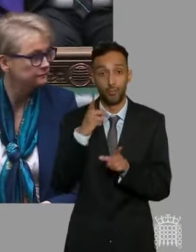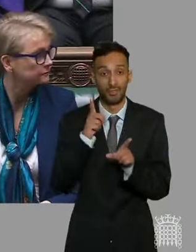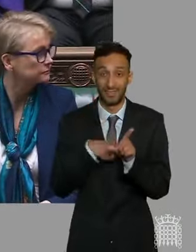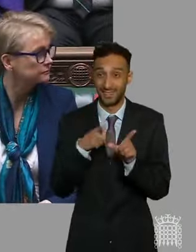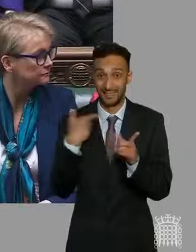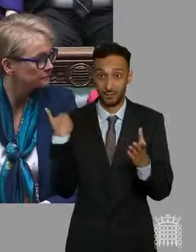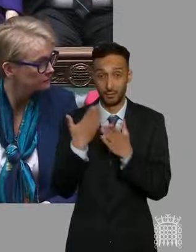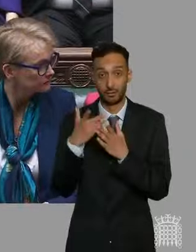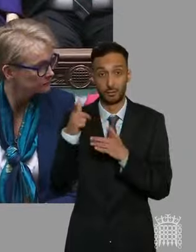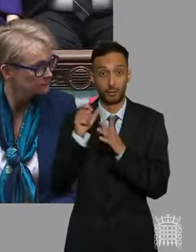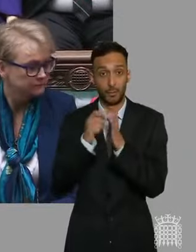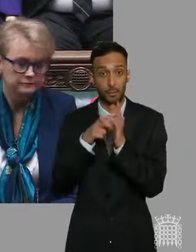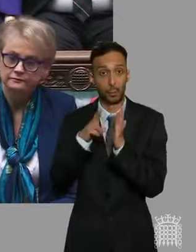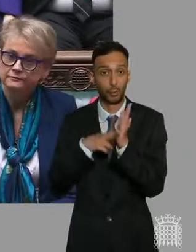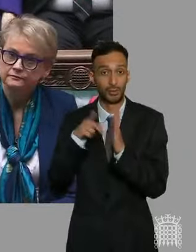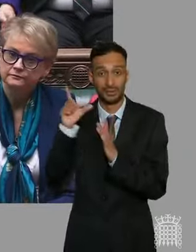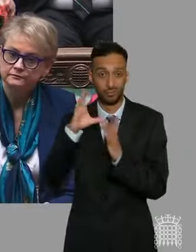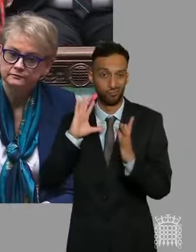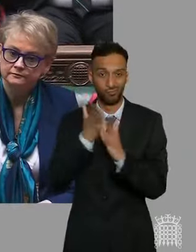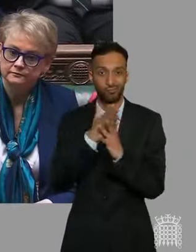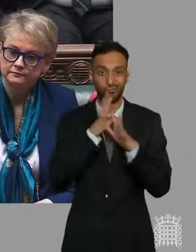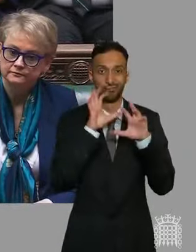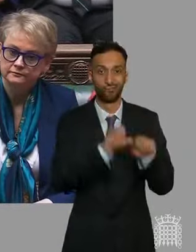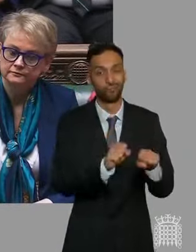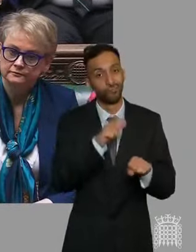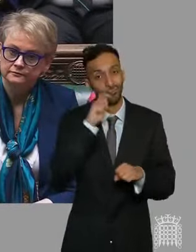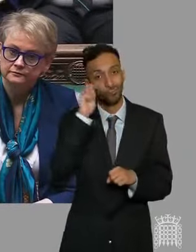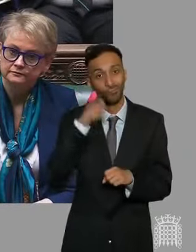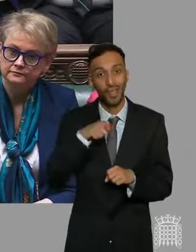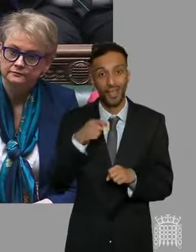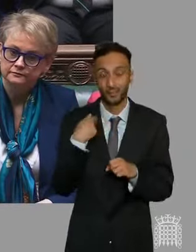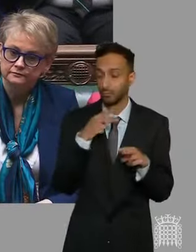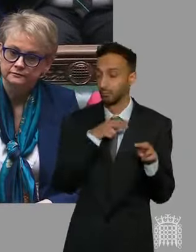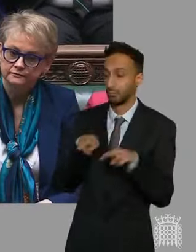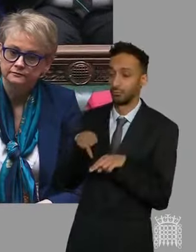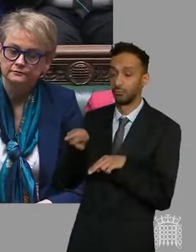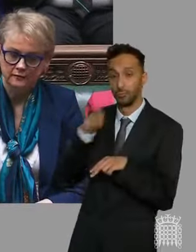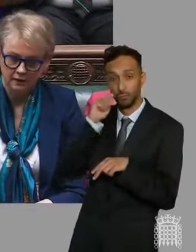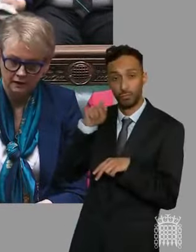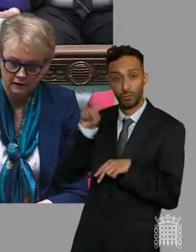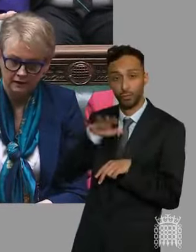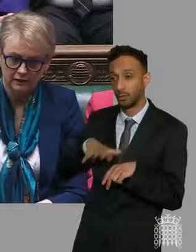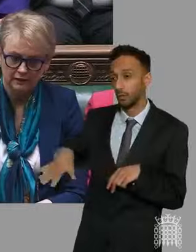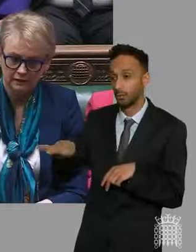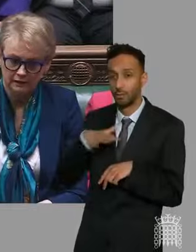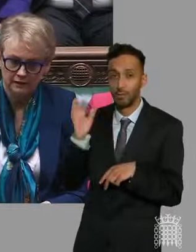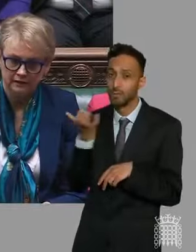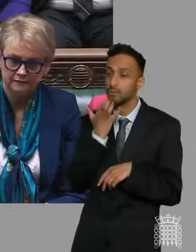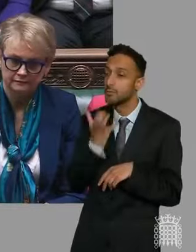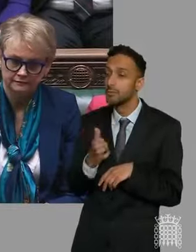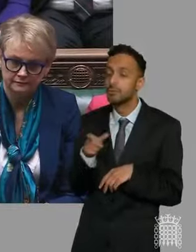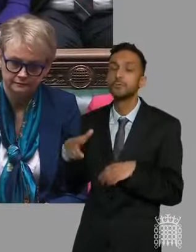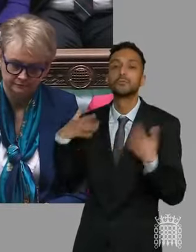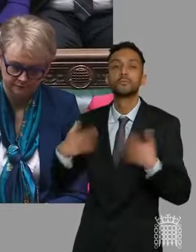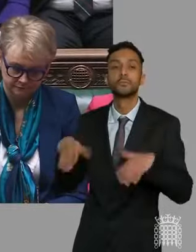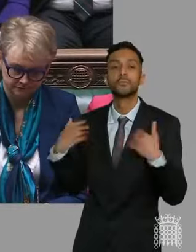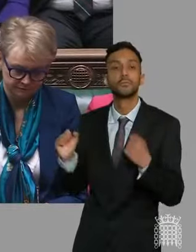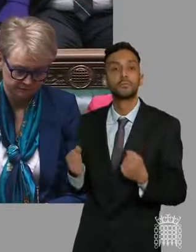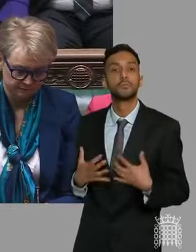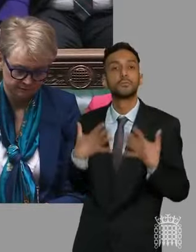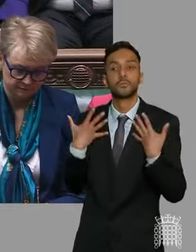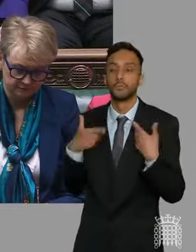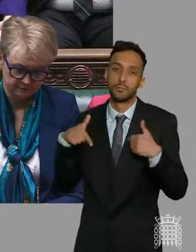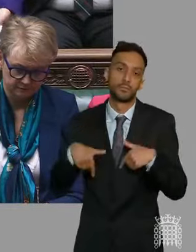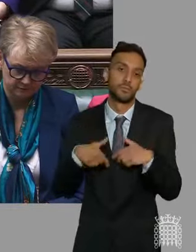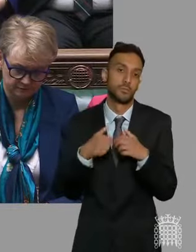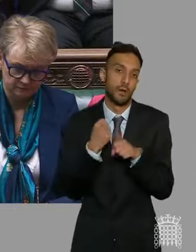is inspiring, and across this House we stand with them for as long as it takes. Mr. Speaker, that's why we're